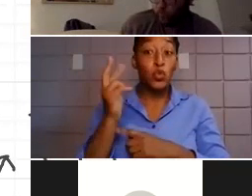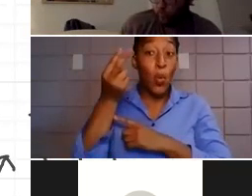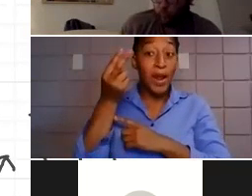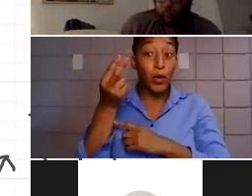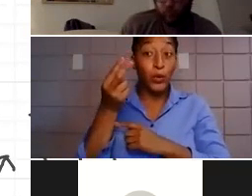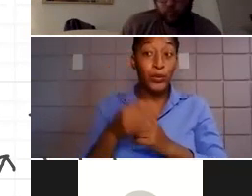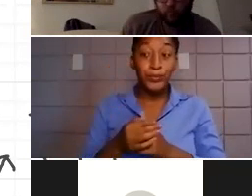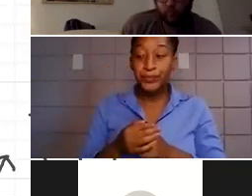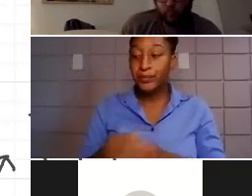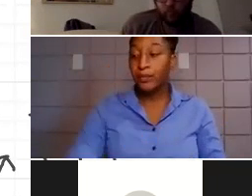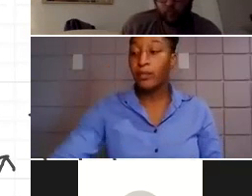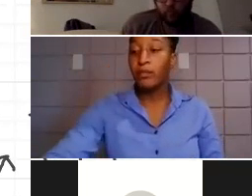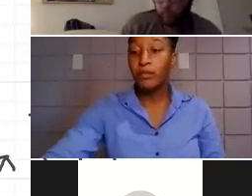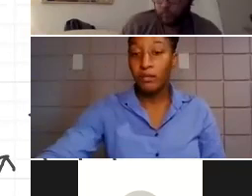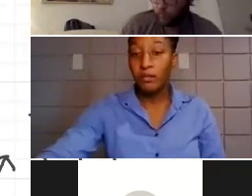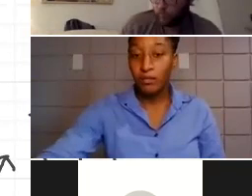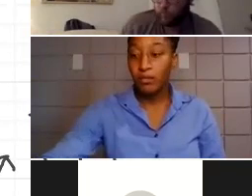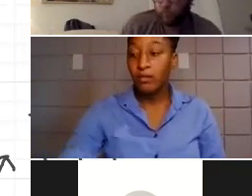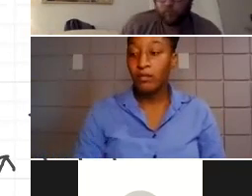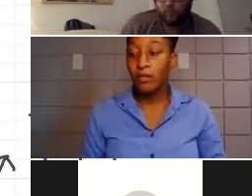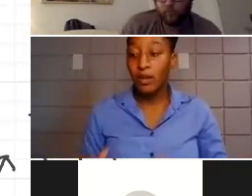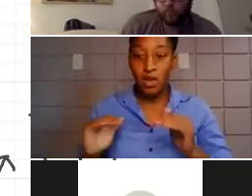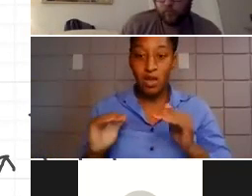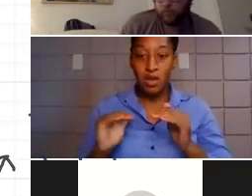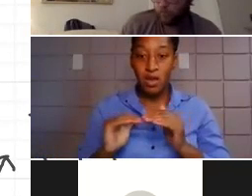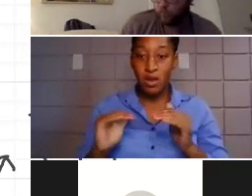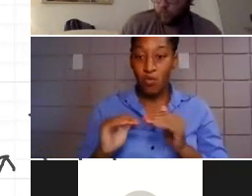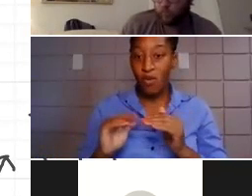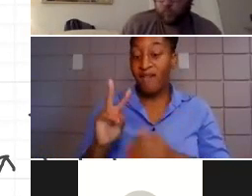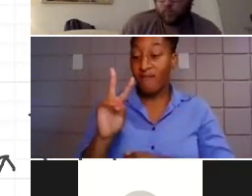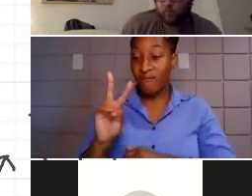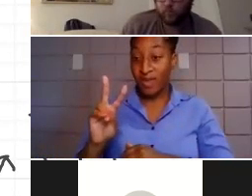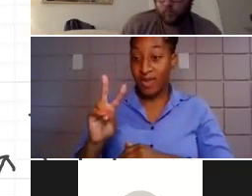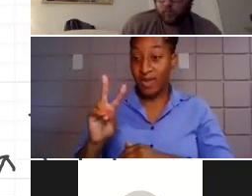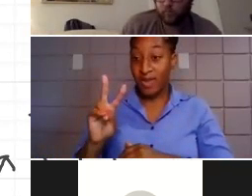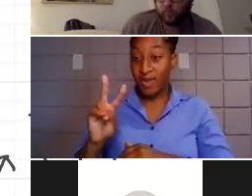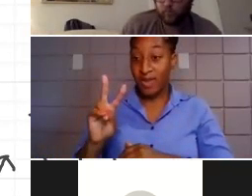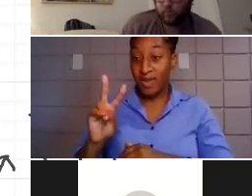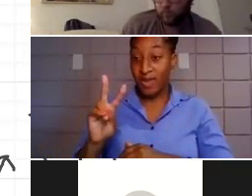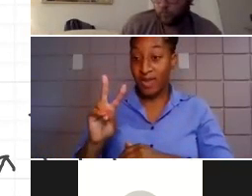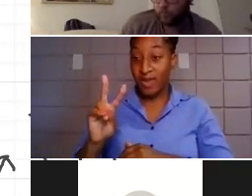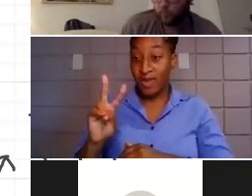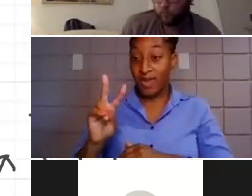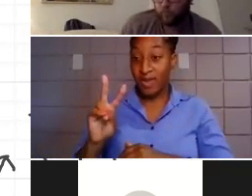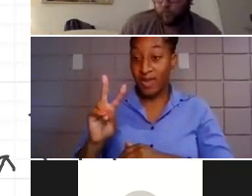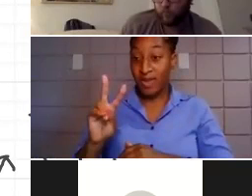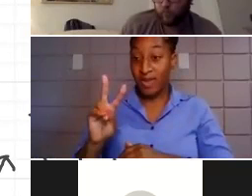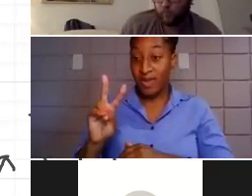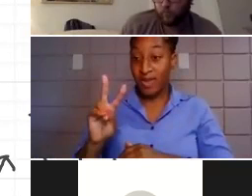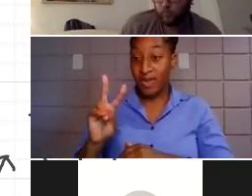equals V initial squared minus 2 G